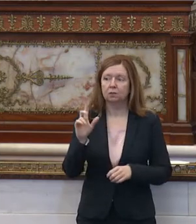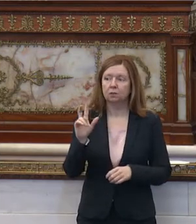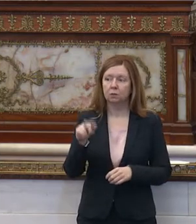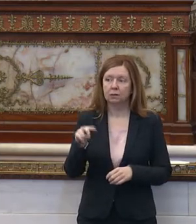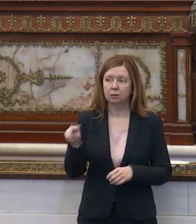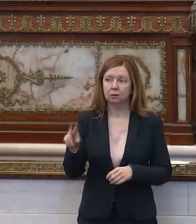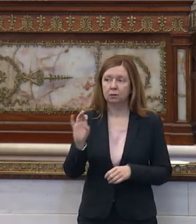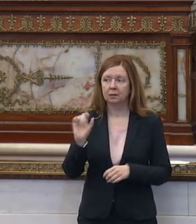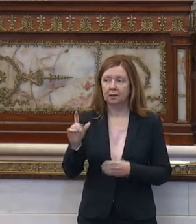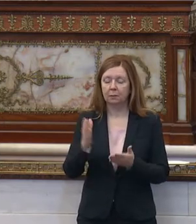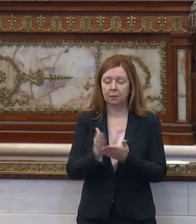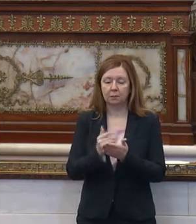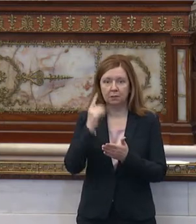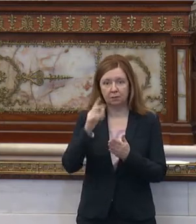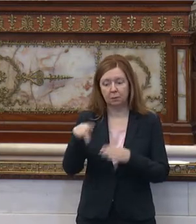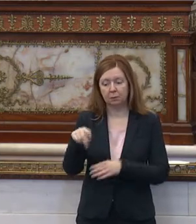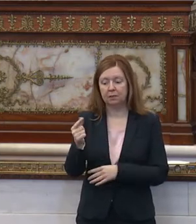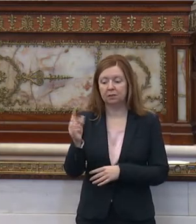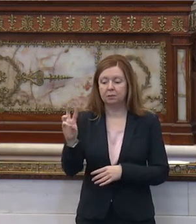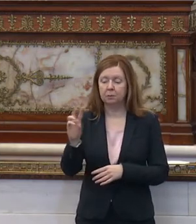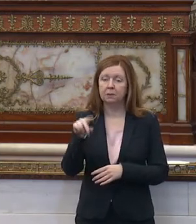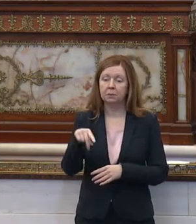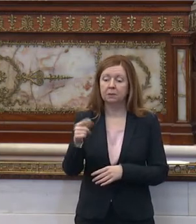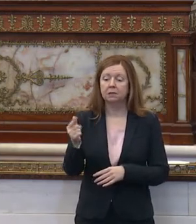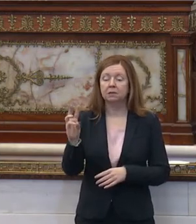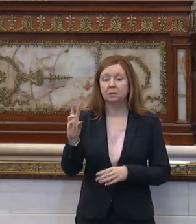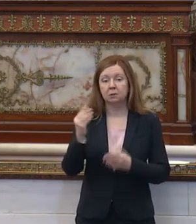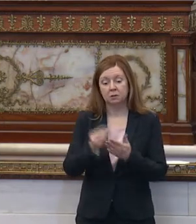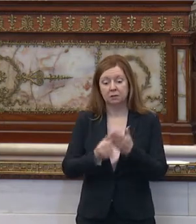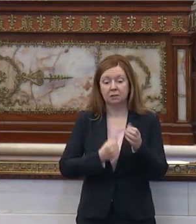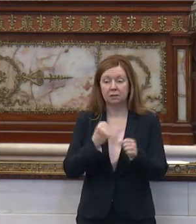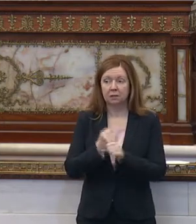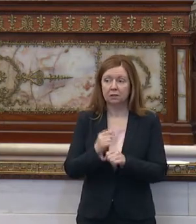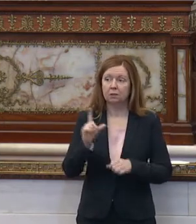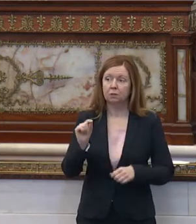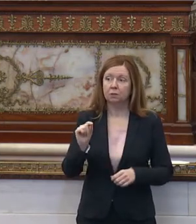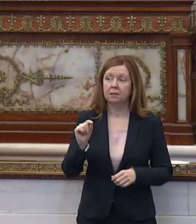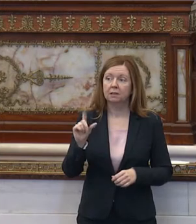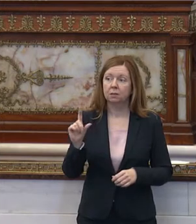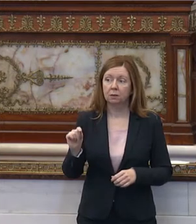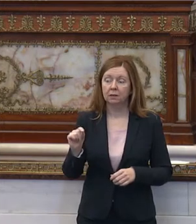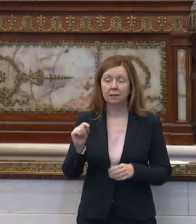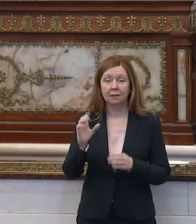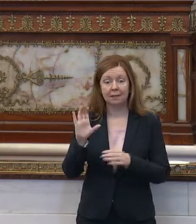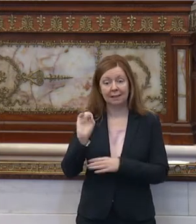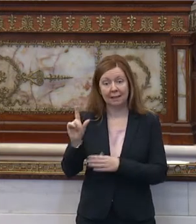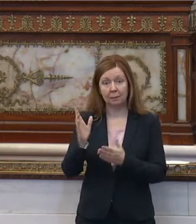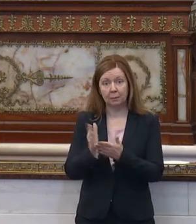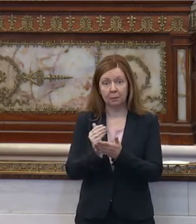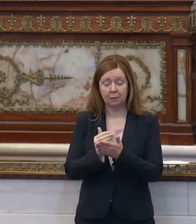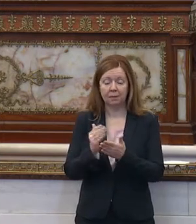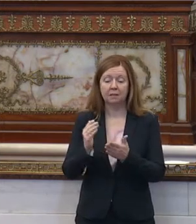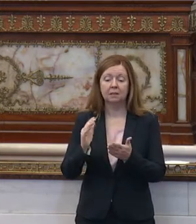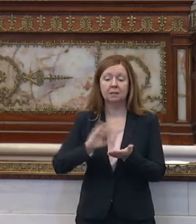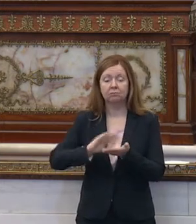capital budget for PGW. PGW's fiscal year 2020 capital budget was approved in an amount